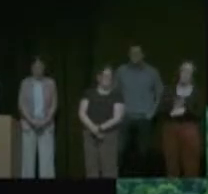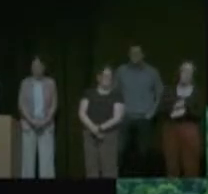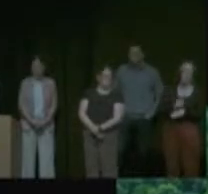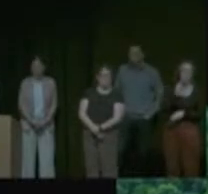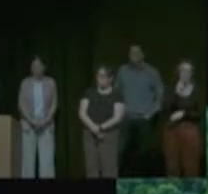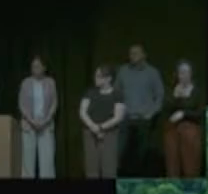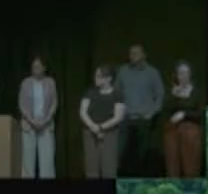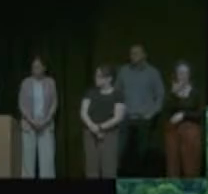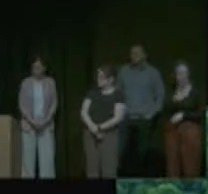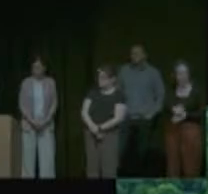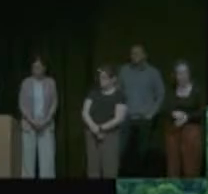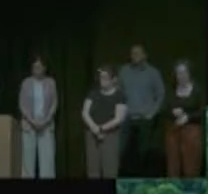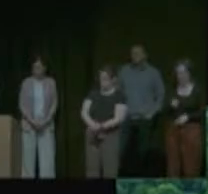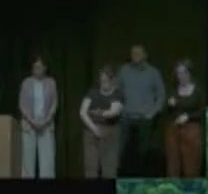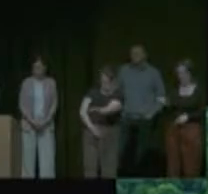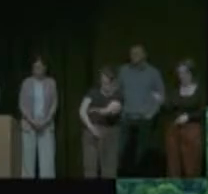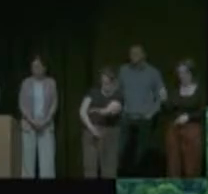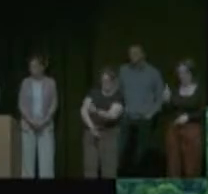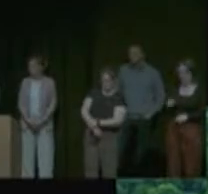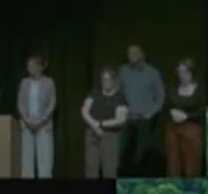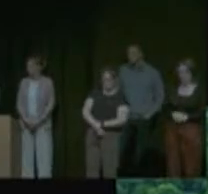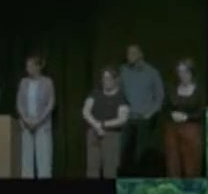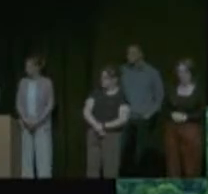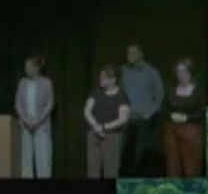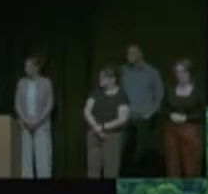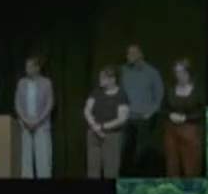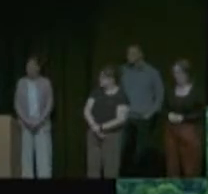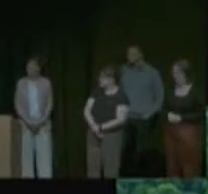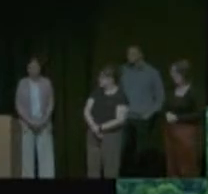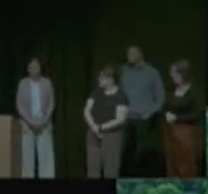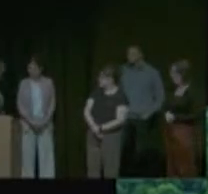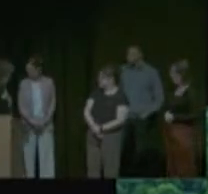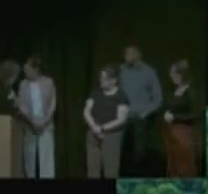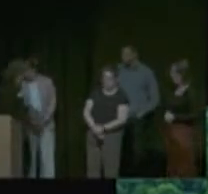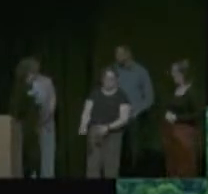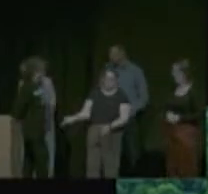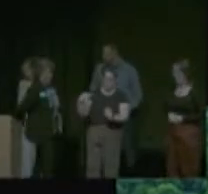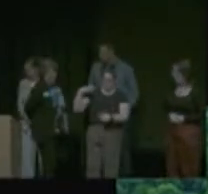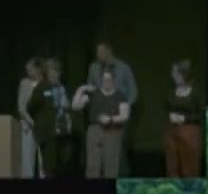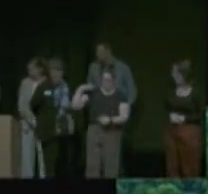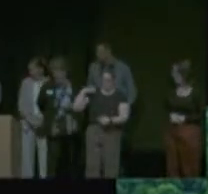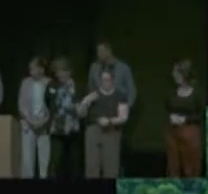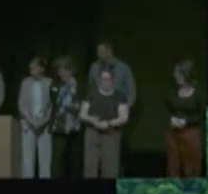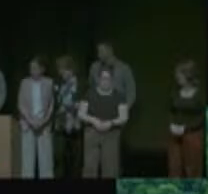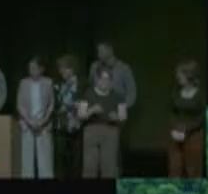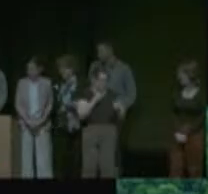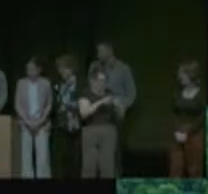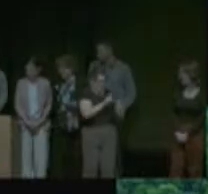Do you want to go ahead, Lindsay? Uh-oh. Comes the boss. Hurry, run.